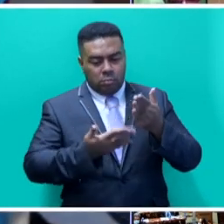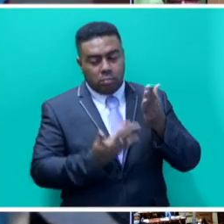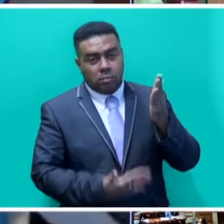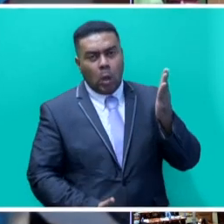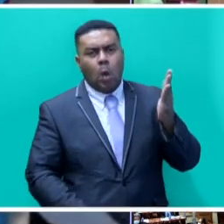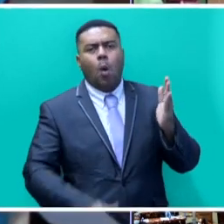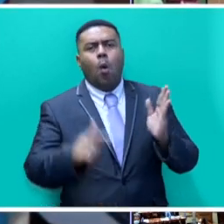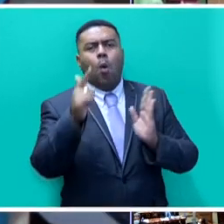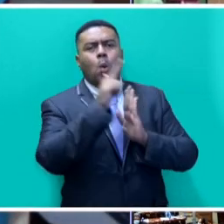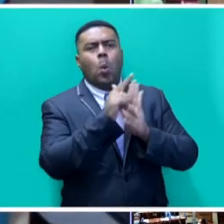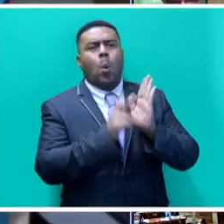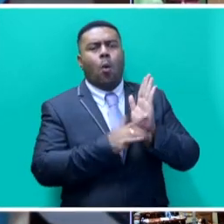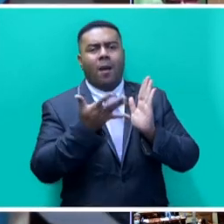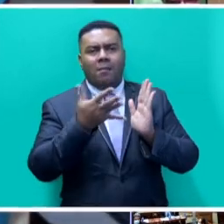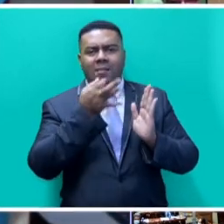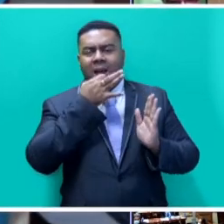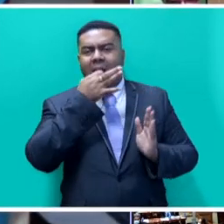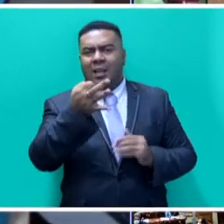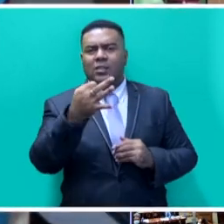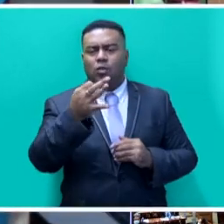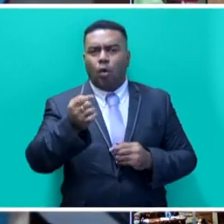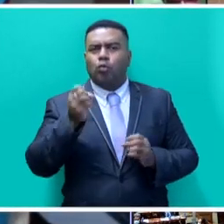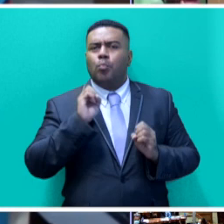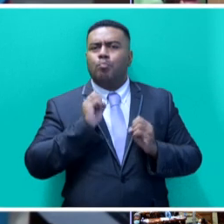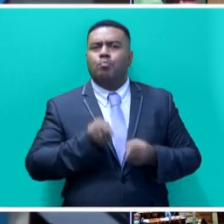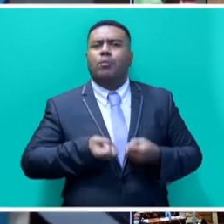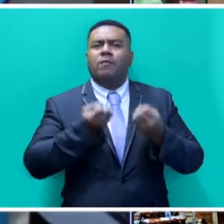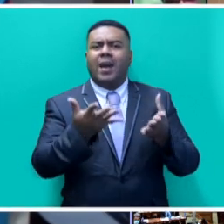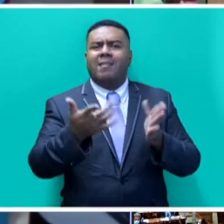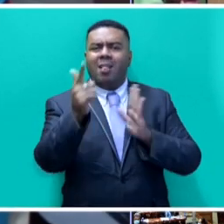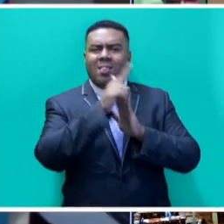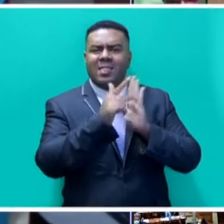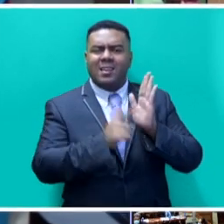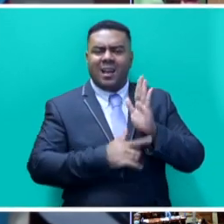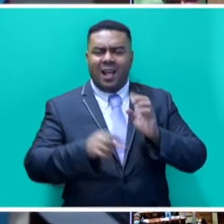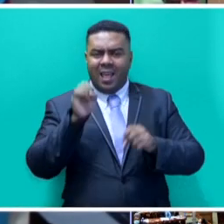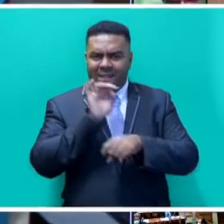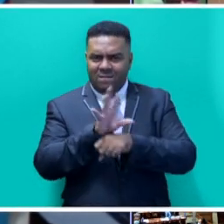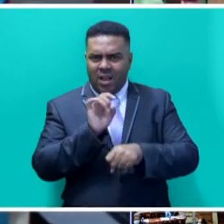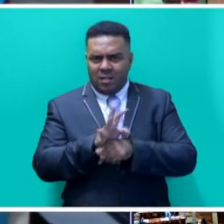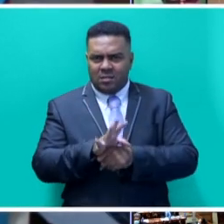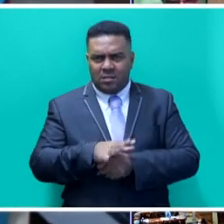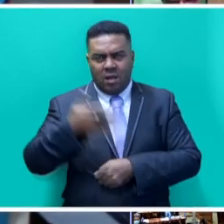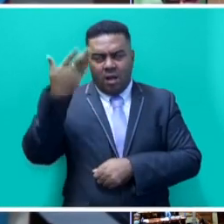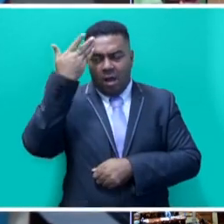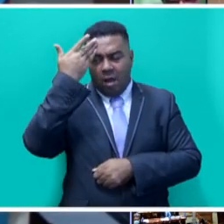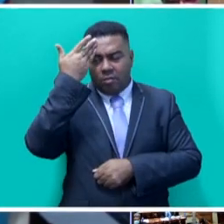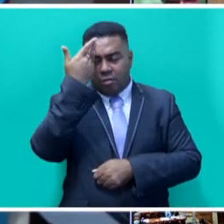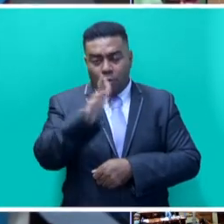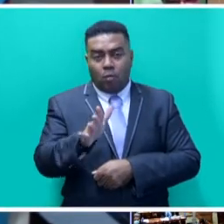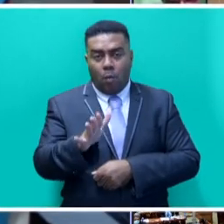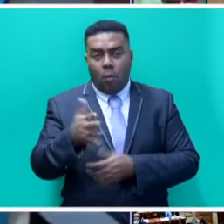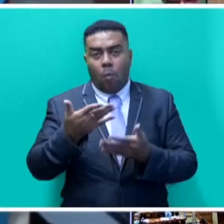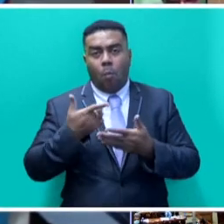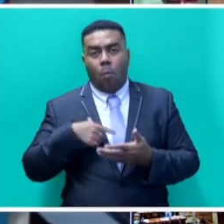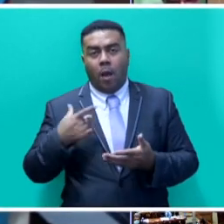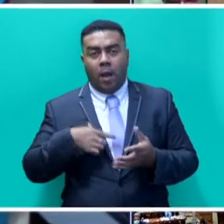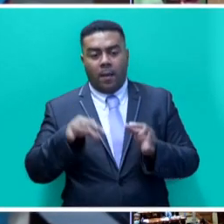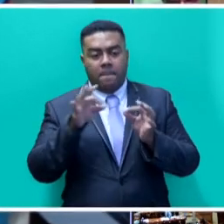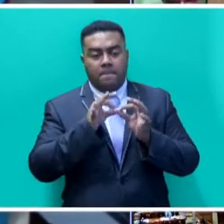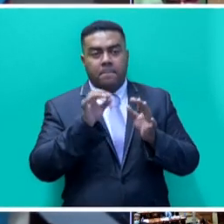lawyers being asked to provide legal advice. I don't know why Biman never asked